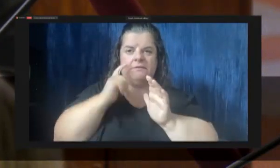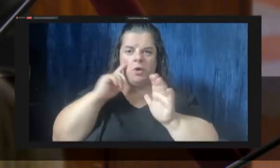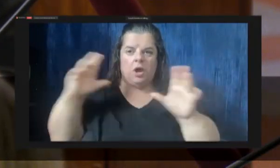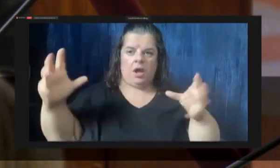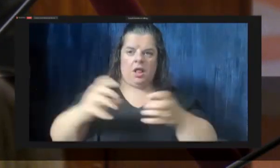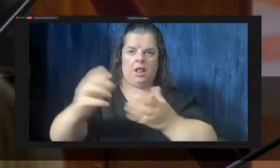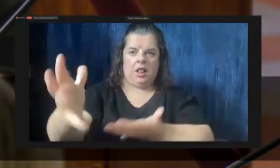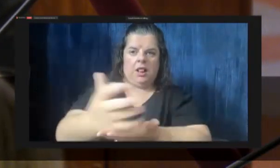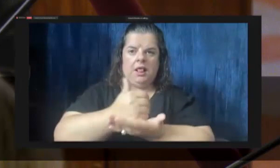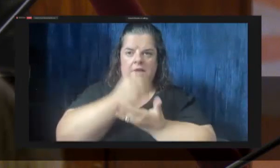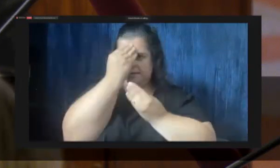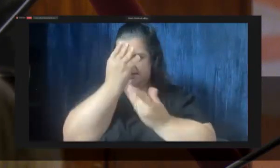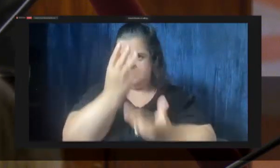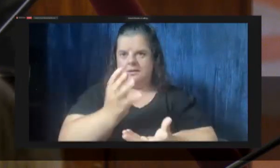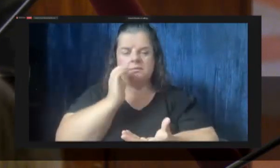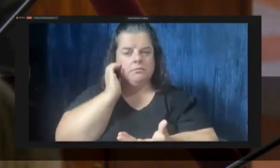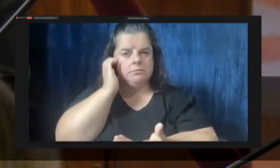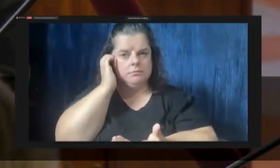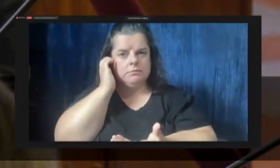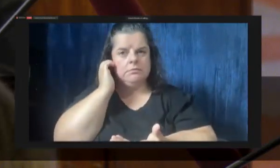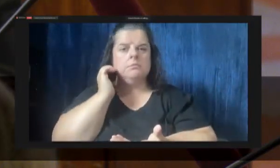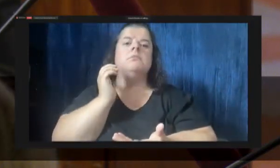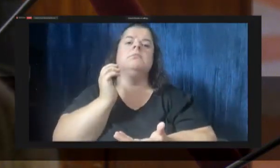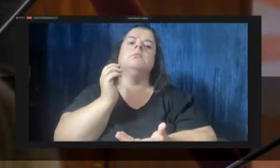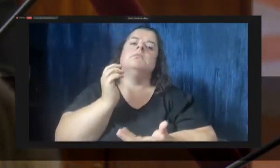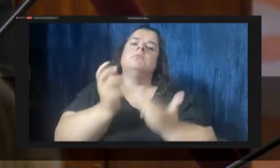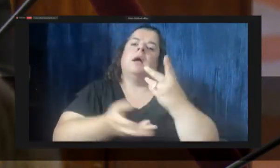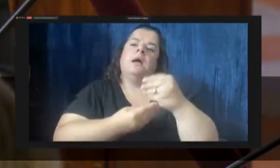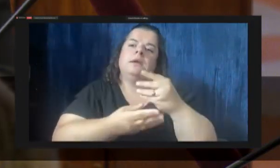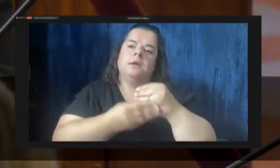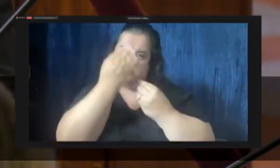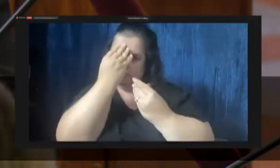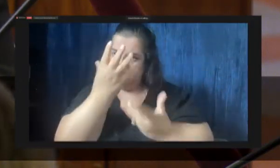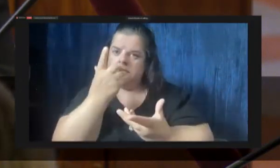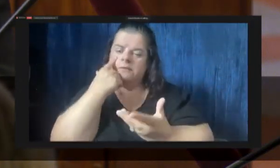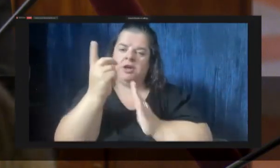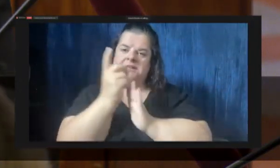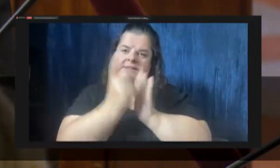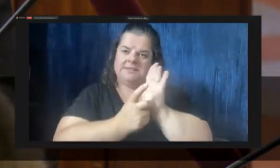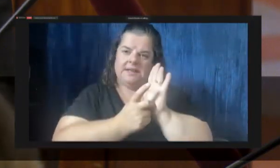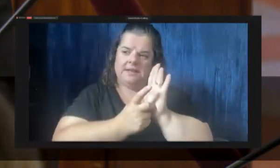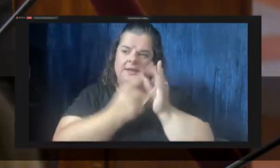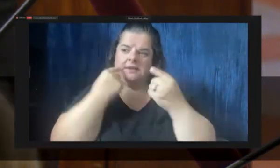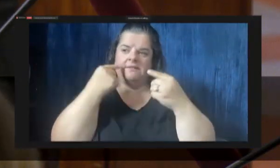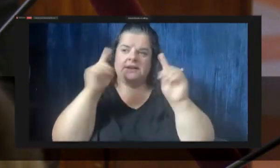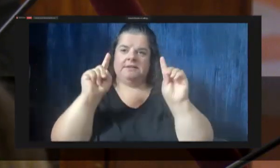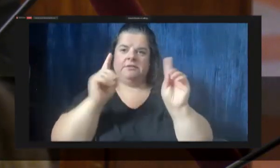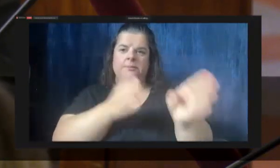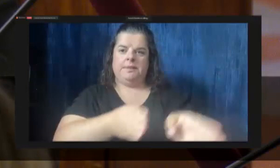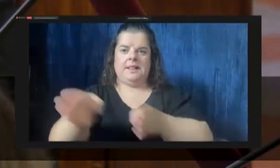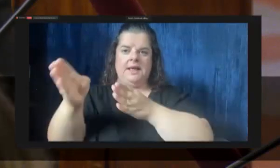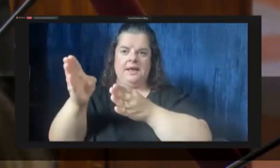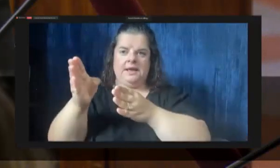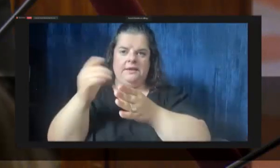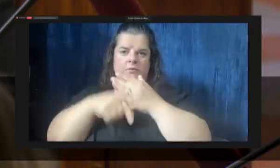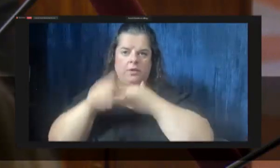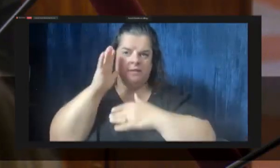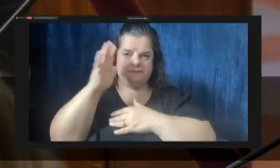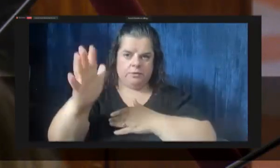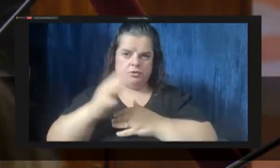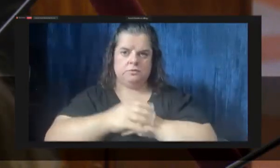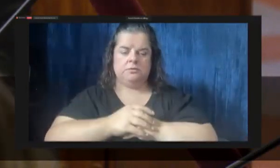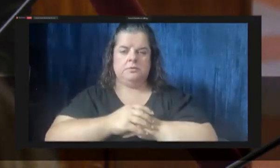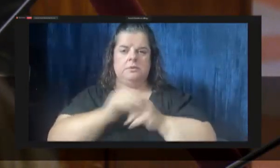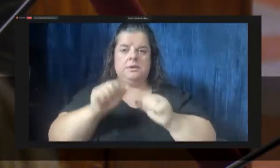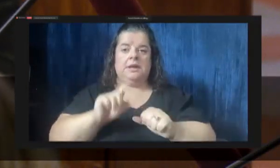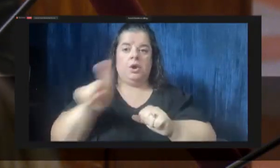and anecdotal information necessary to design an effective strategy from there. So we can only make it